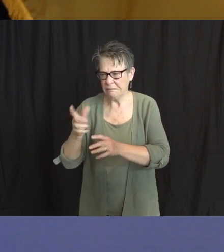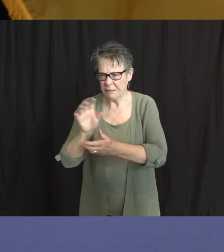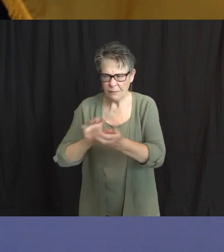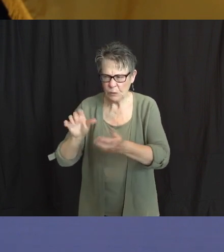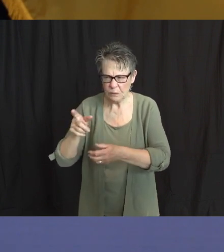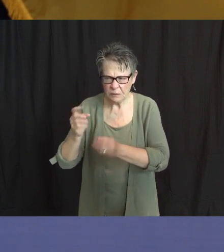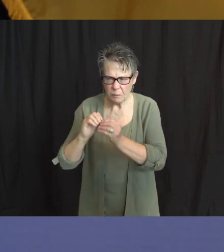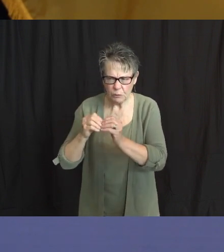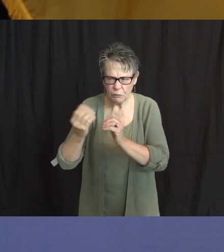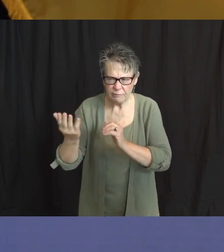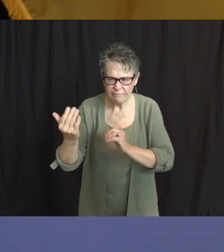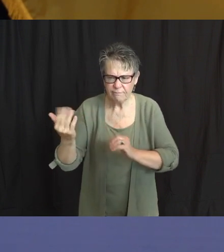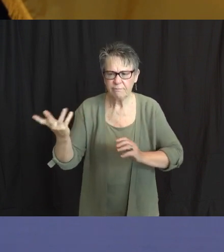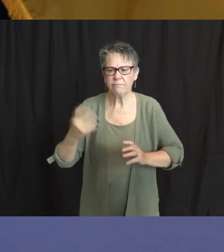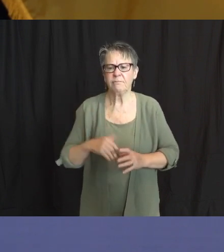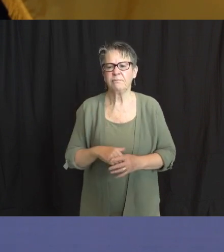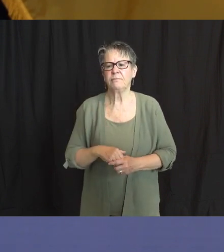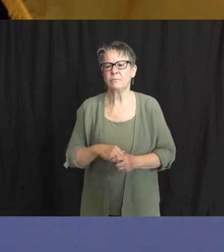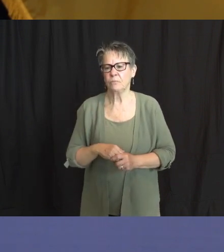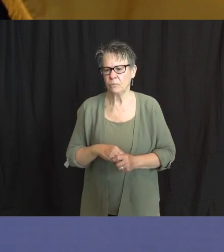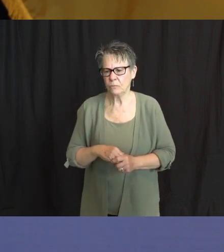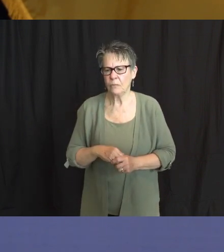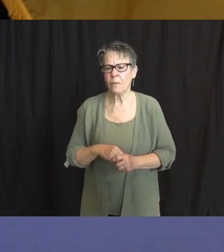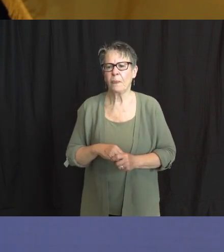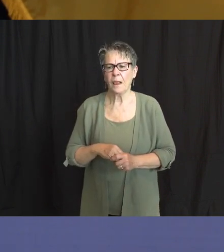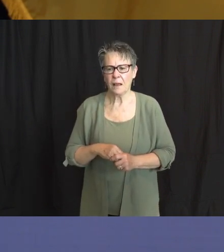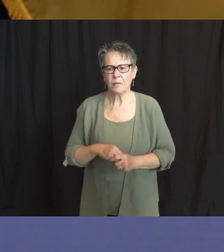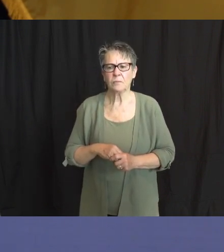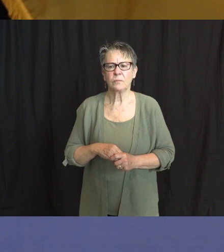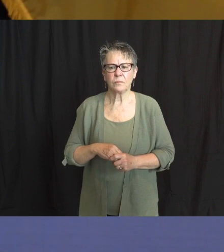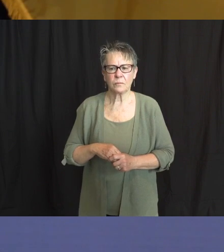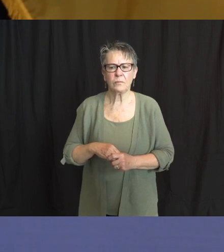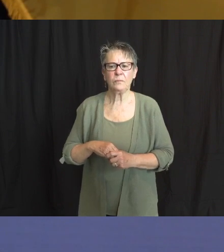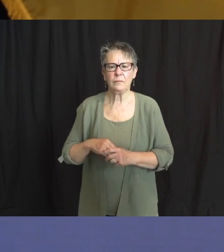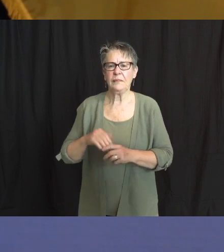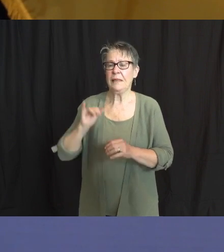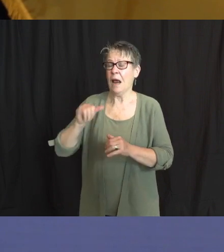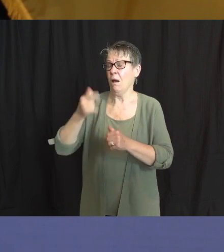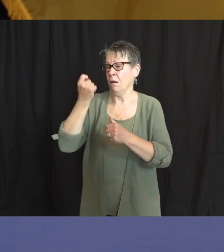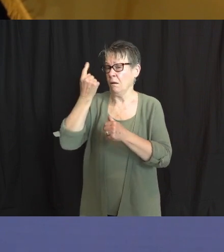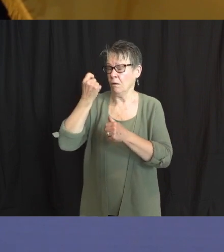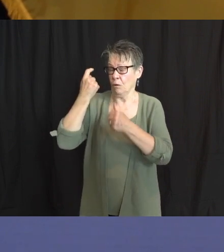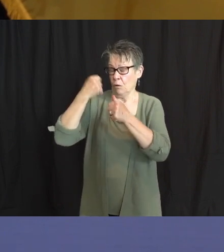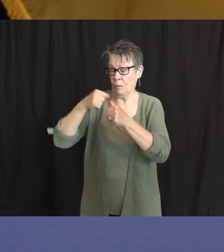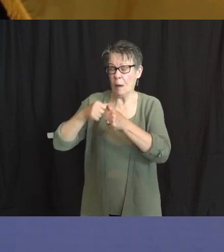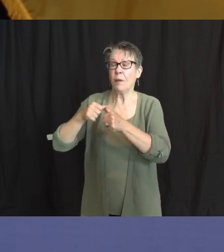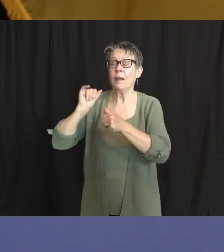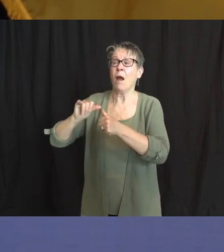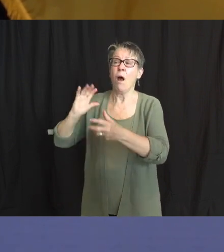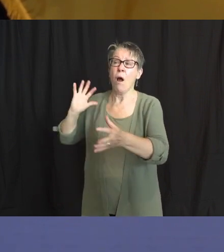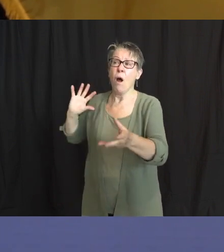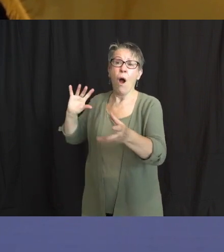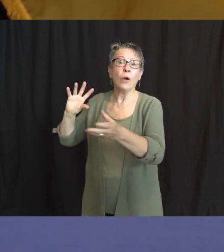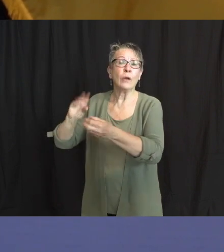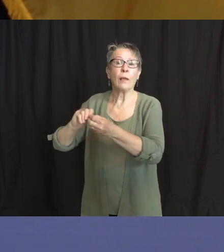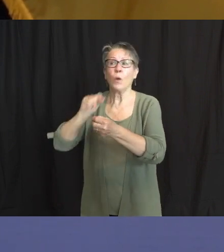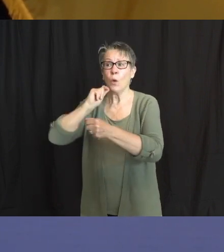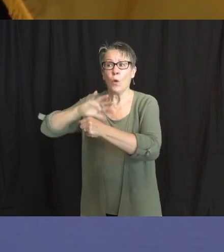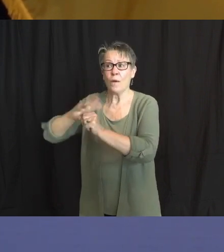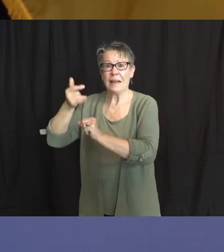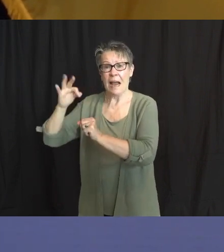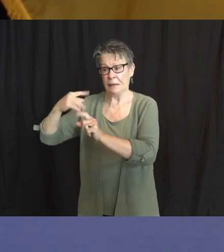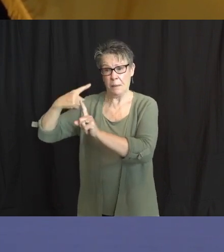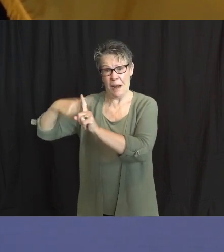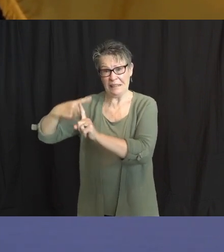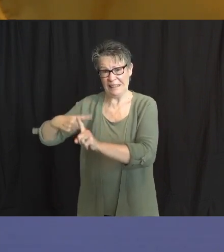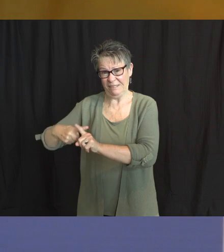rate is 12%. So that concludes my daily statistical report. Stay connected, stay safe, and stay healthy. Thank